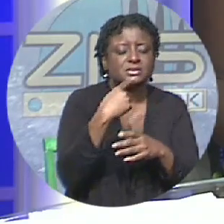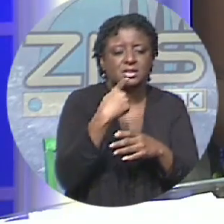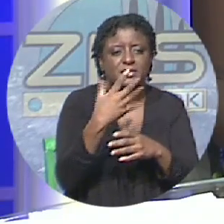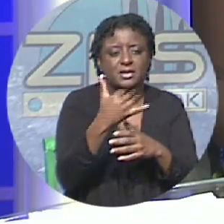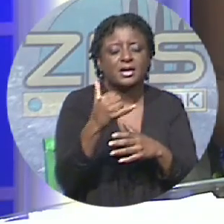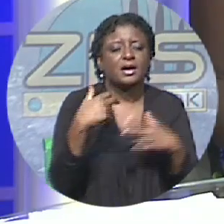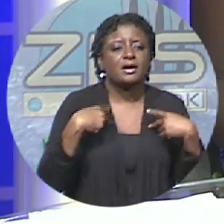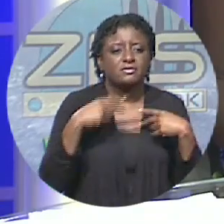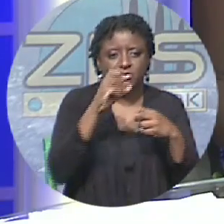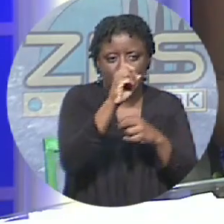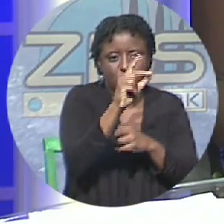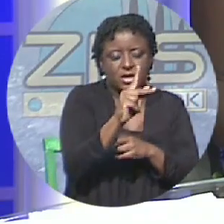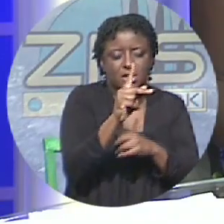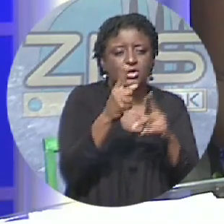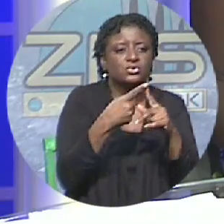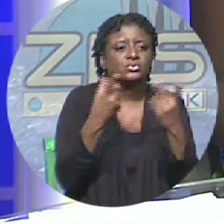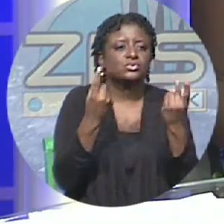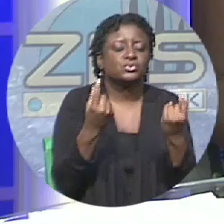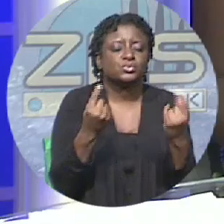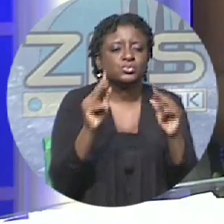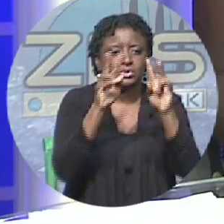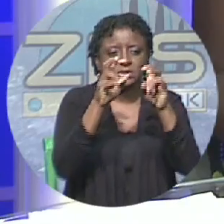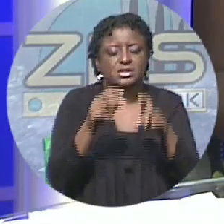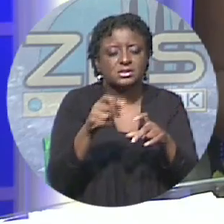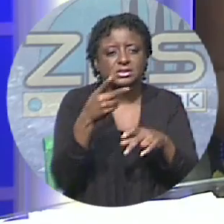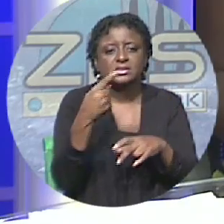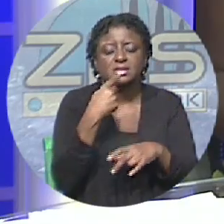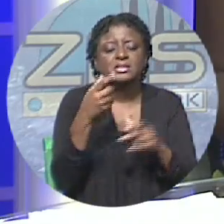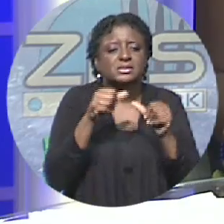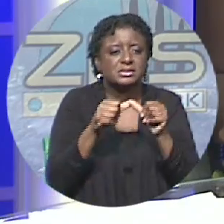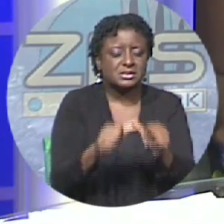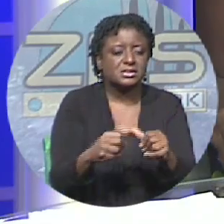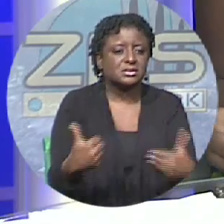conduct assessments, he admitted there are still some challenges.